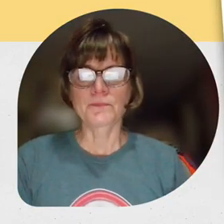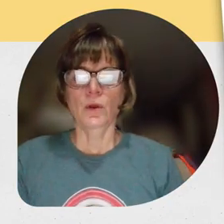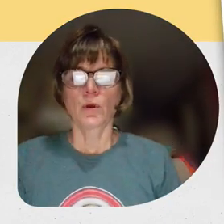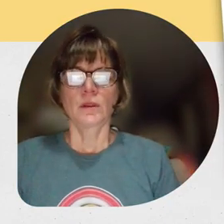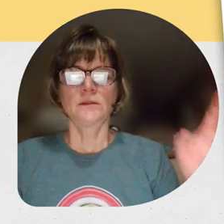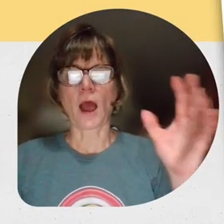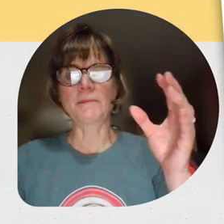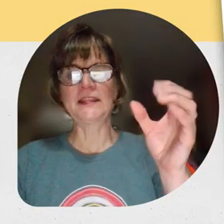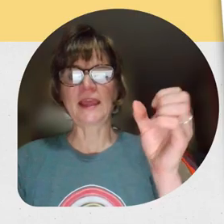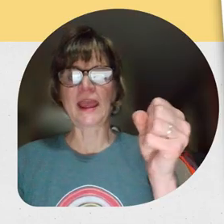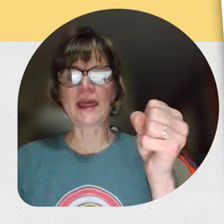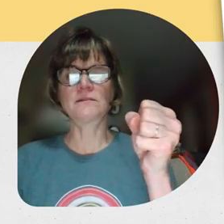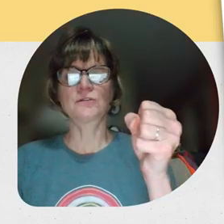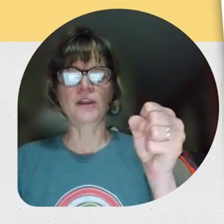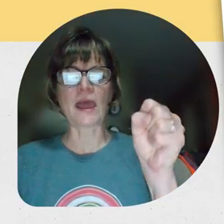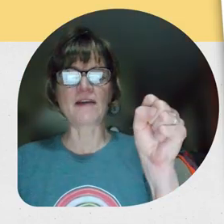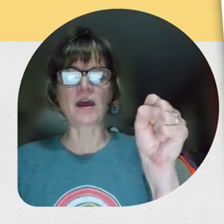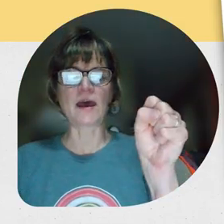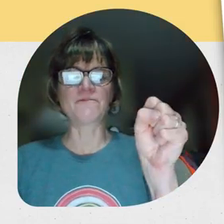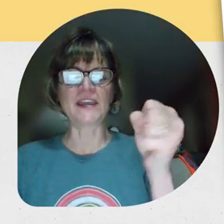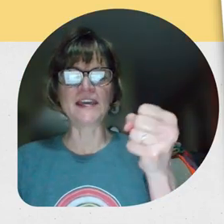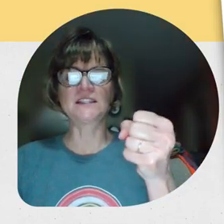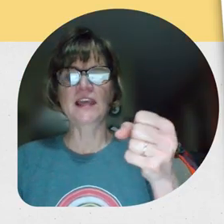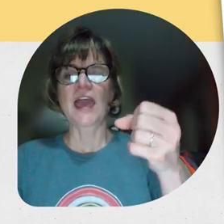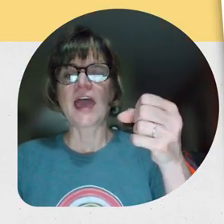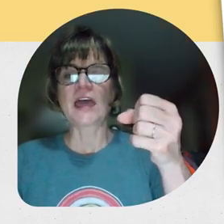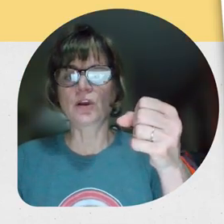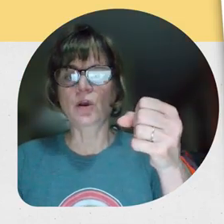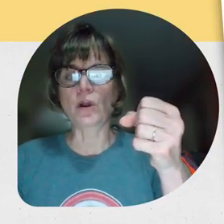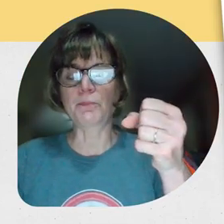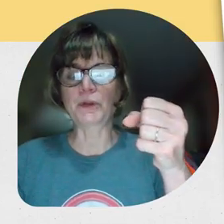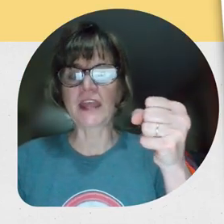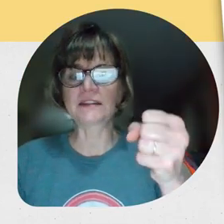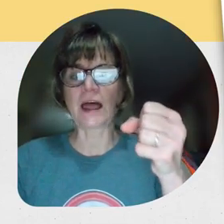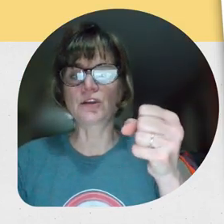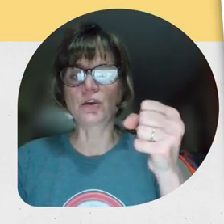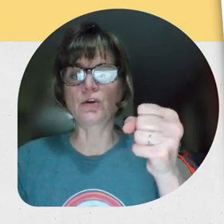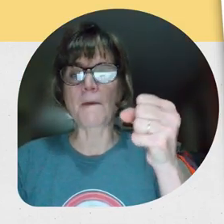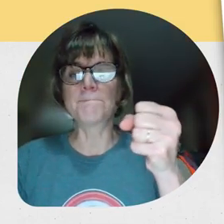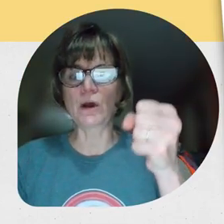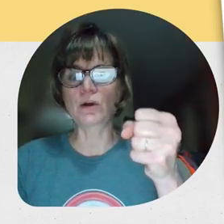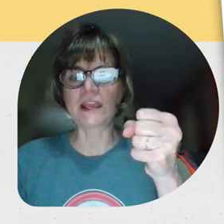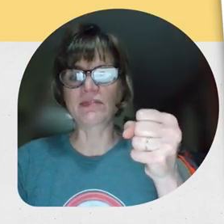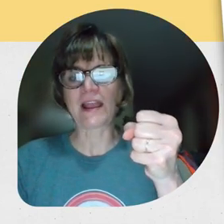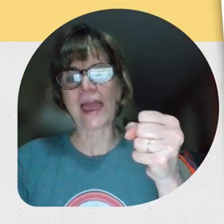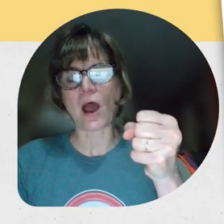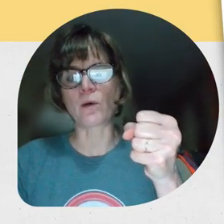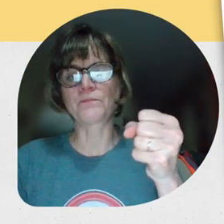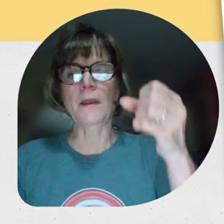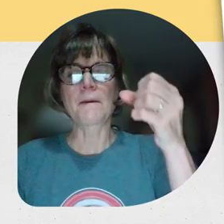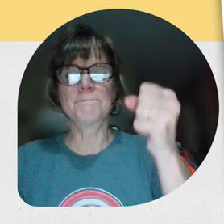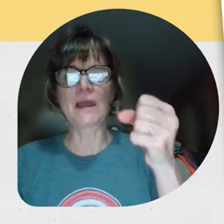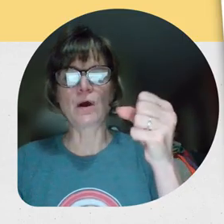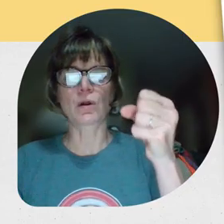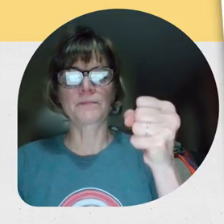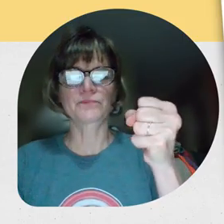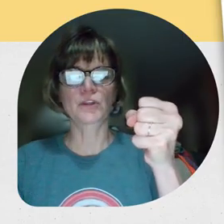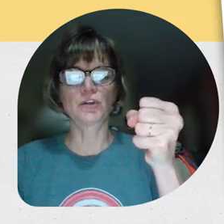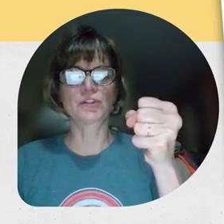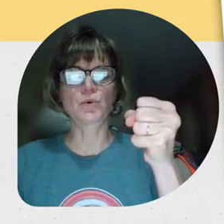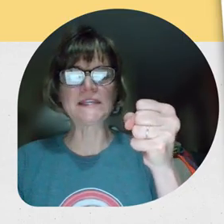Milk. Dominant hand, going to have a fist, and you're going to pretend like you're milking the cow.